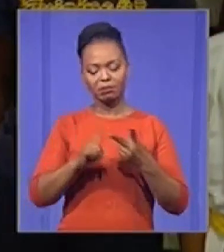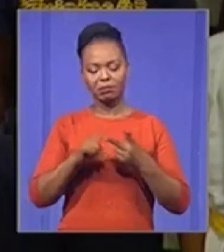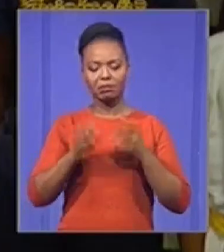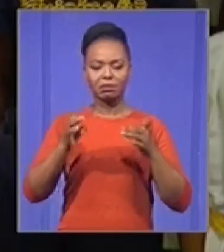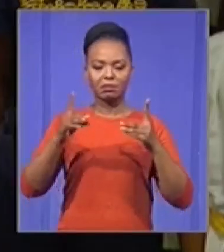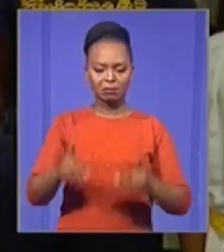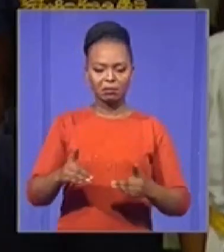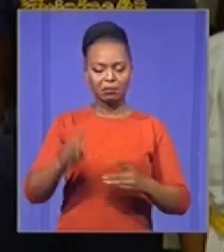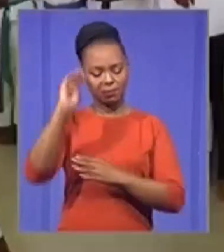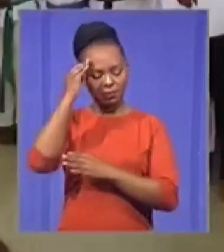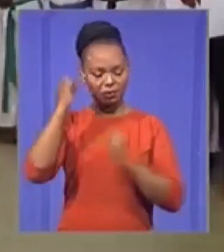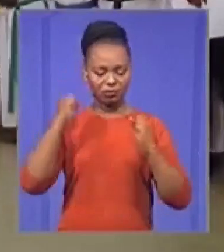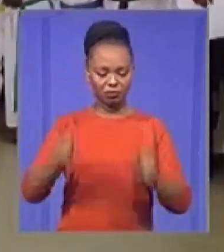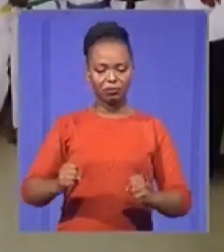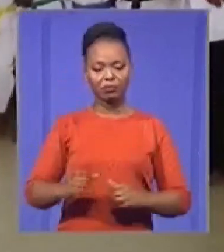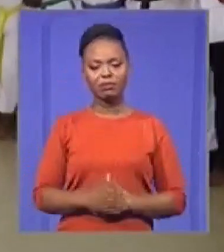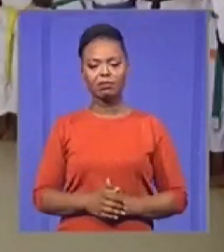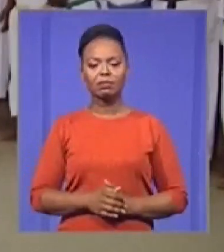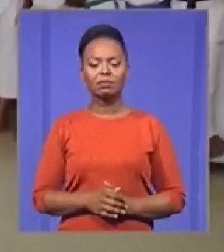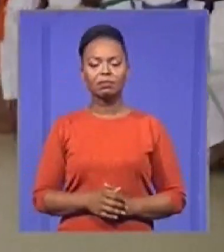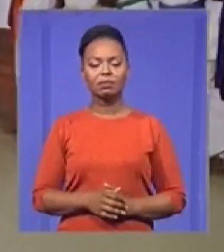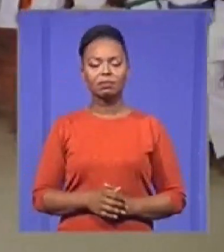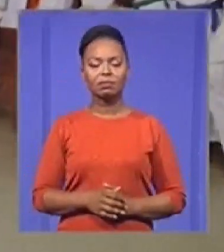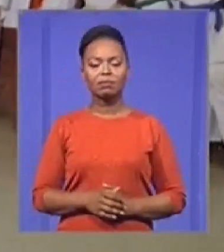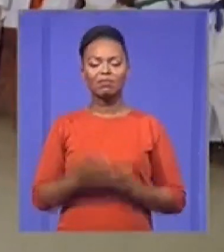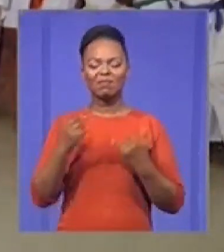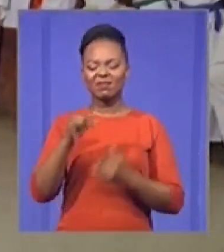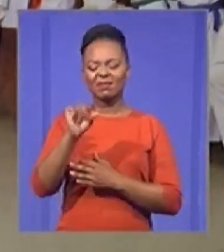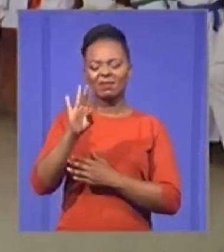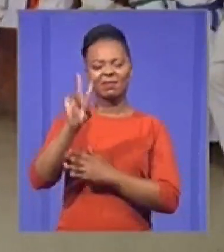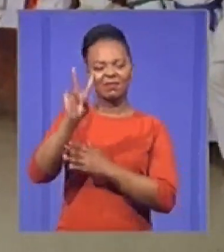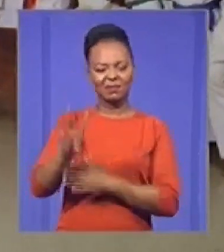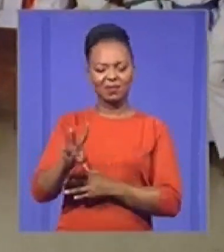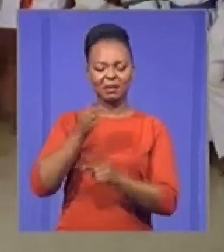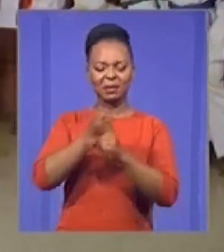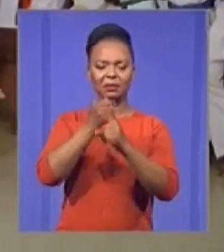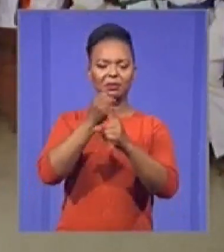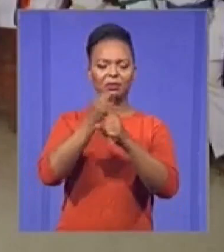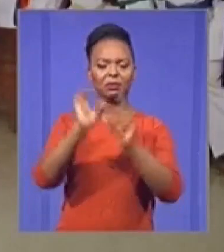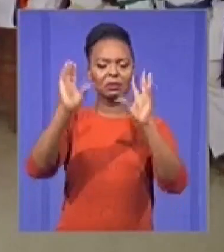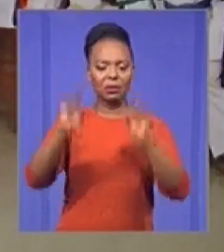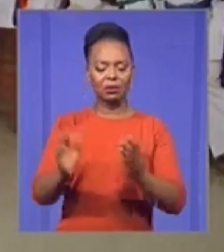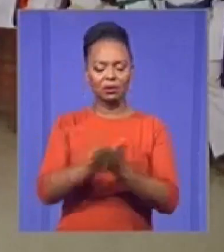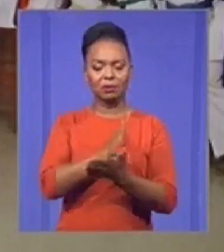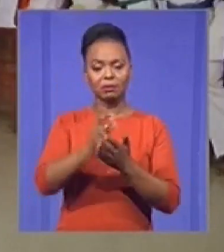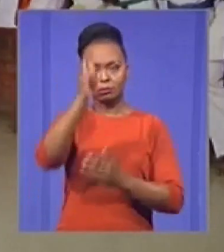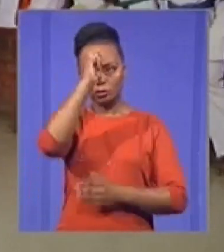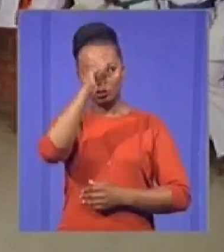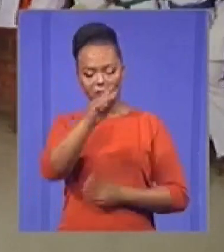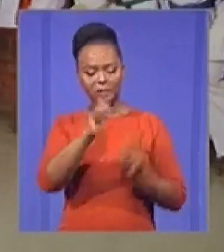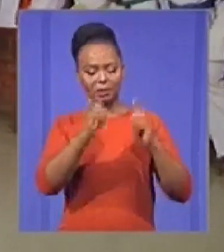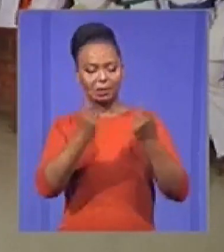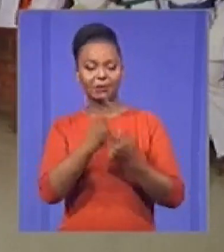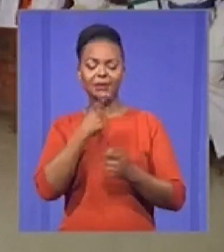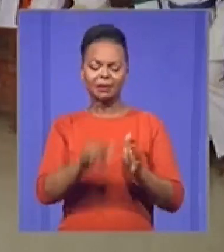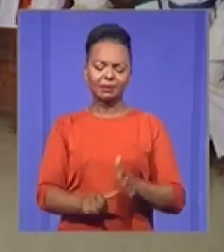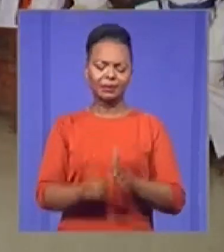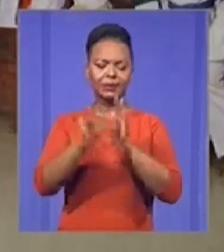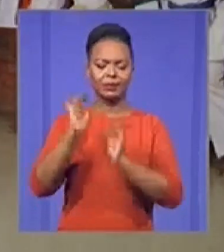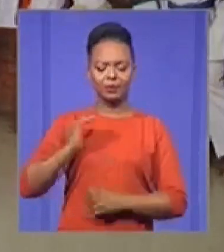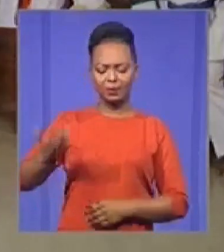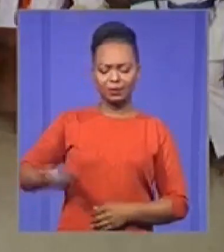physically and mentally strong. Ka hana ha intse e lwantshana le tlhekefetso ya bong, ba bang ba bashemane sehlopheng sena ba re ho bohlokwa hore